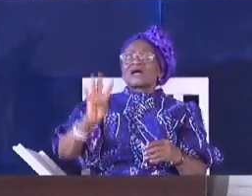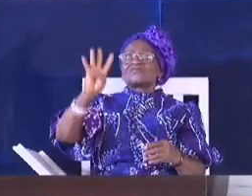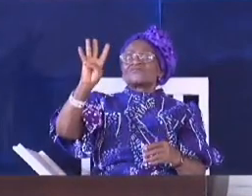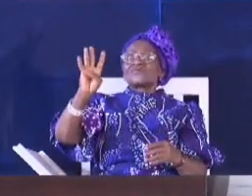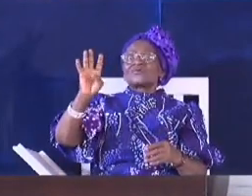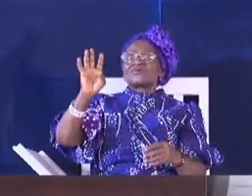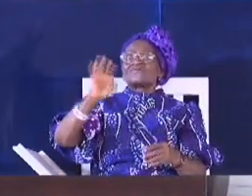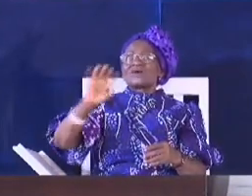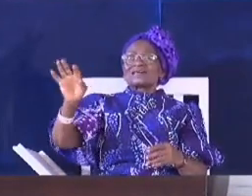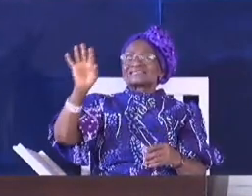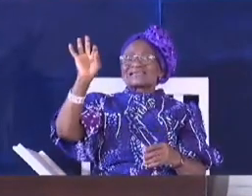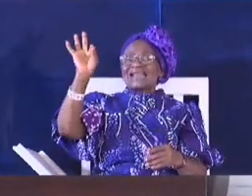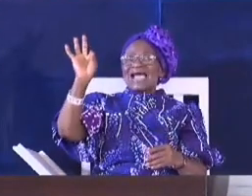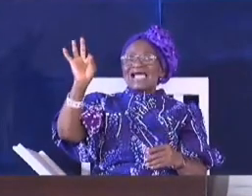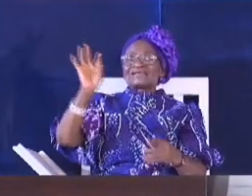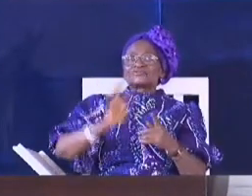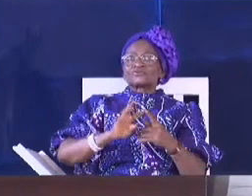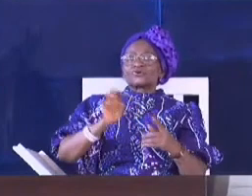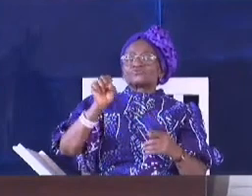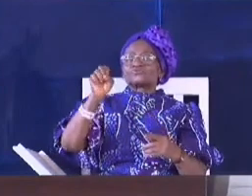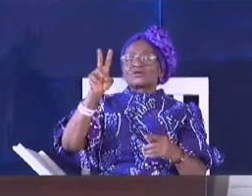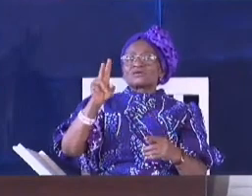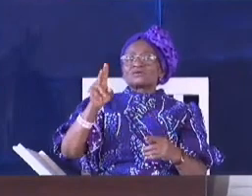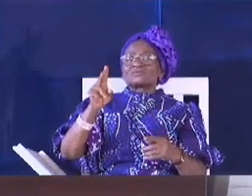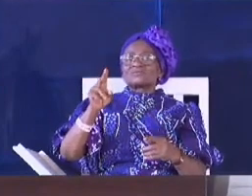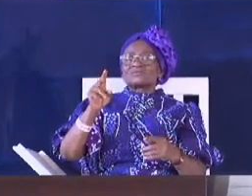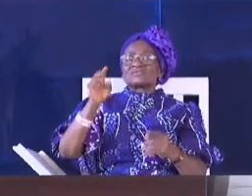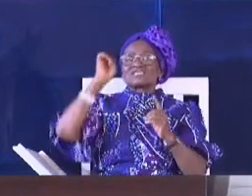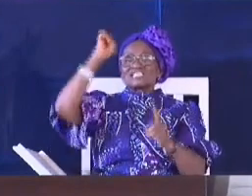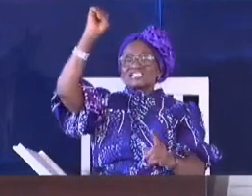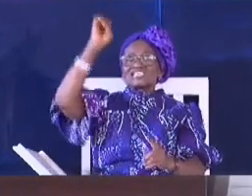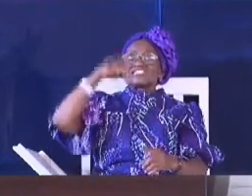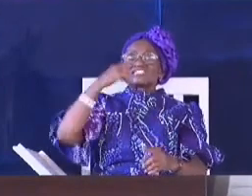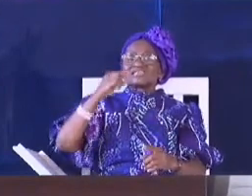to 12. He said, two are better than one.